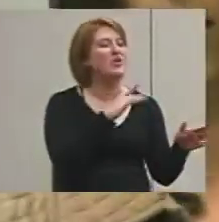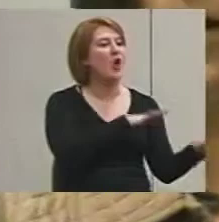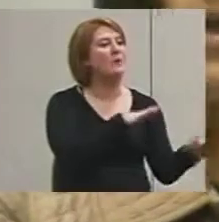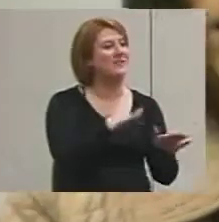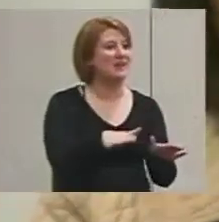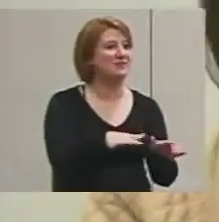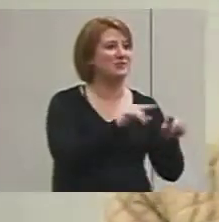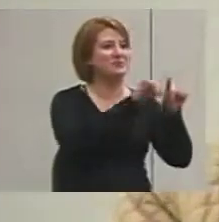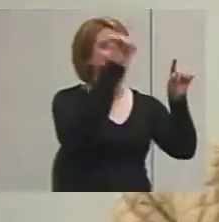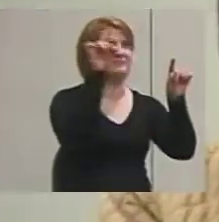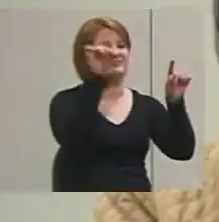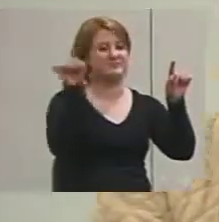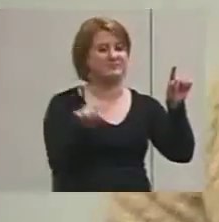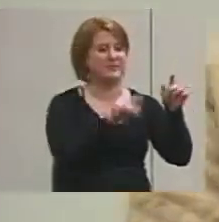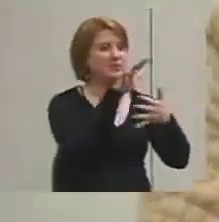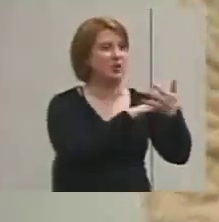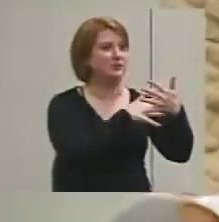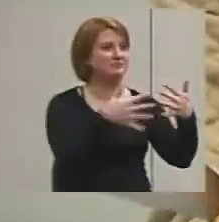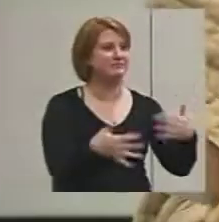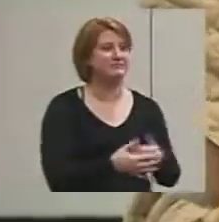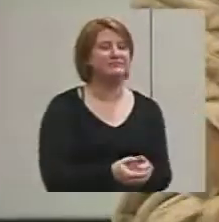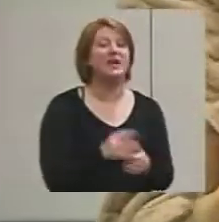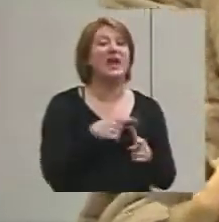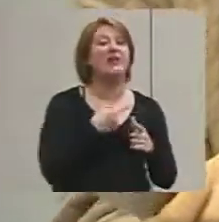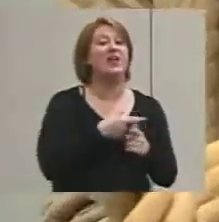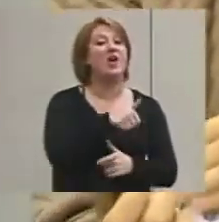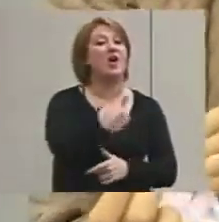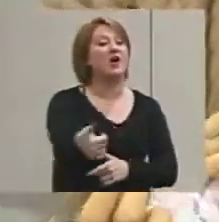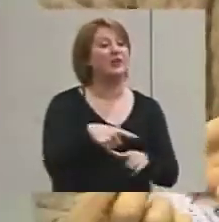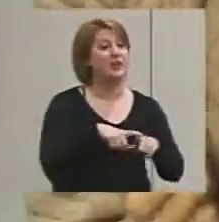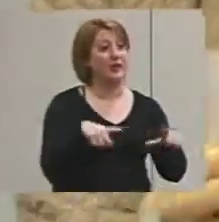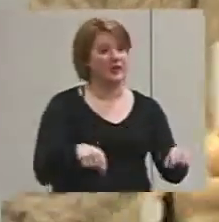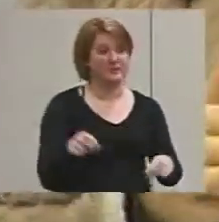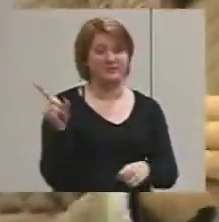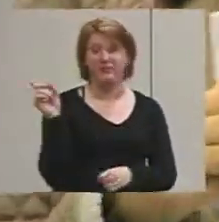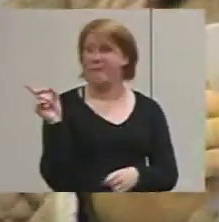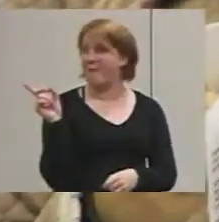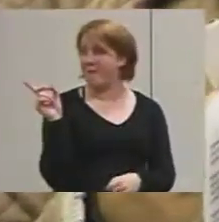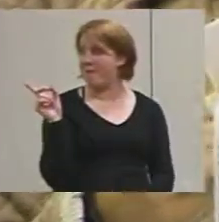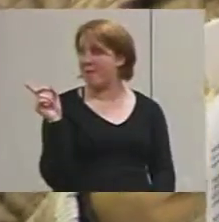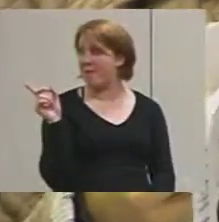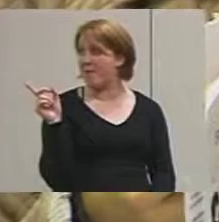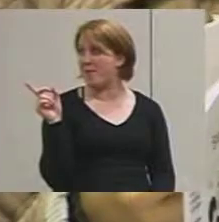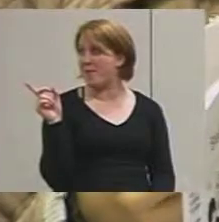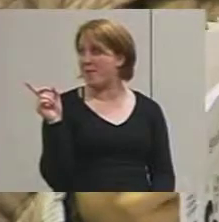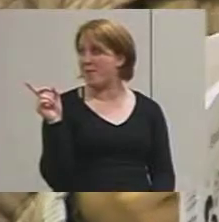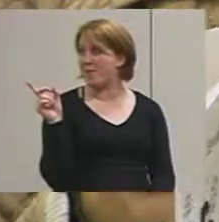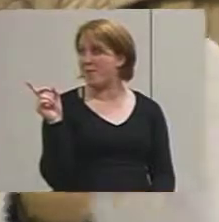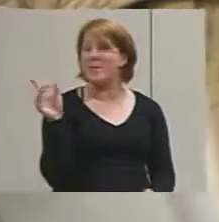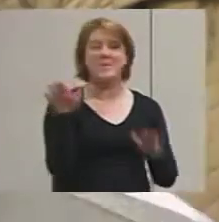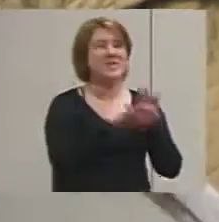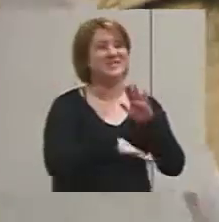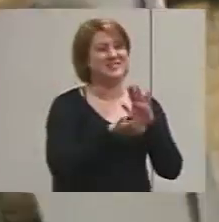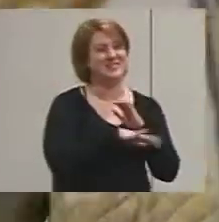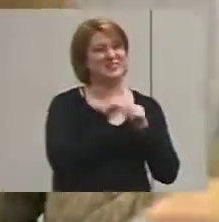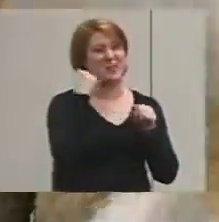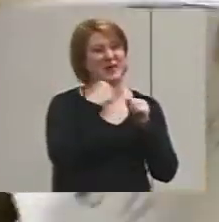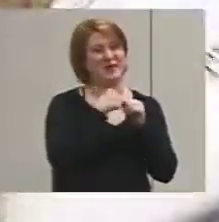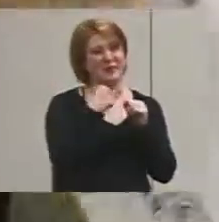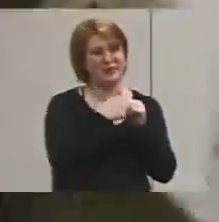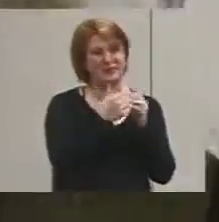that point, then we use this other card with him, which is just basically a reminder